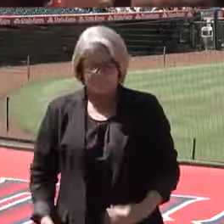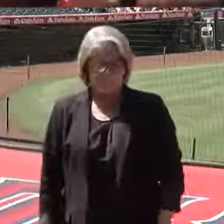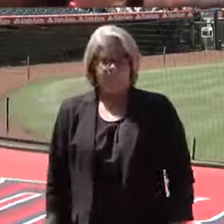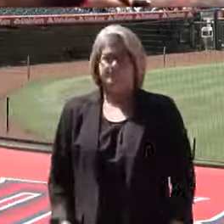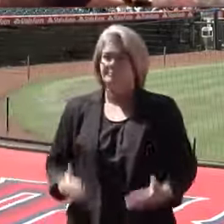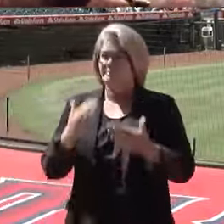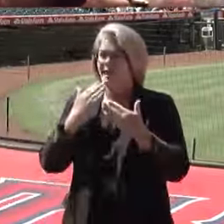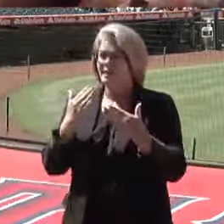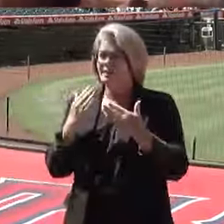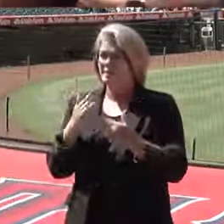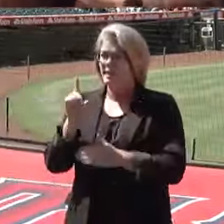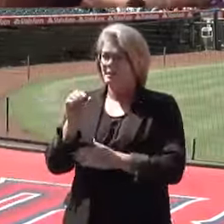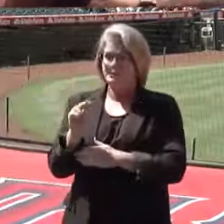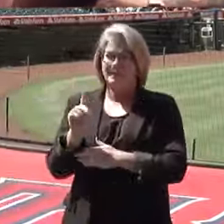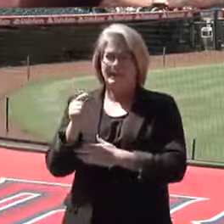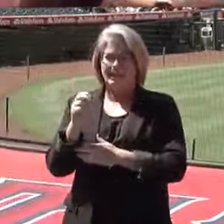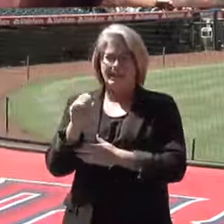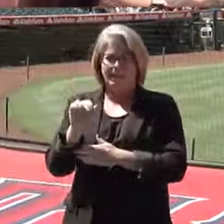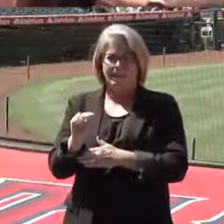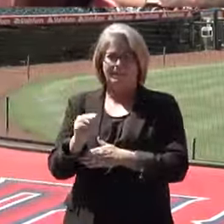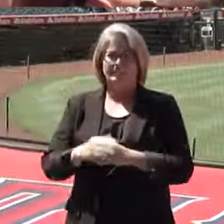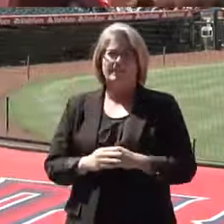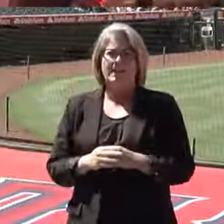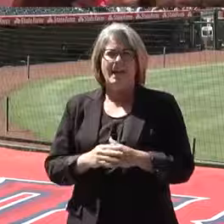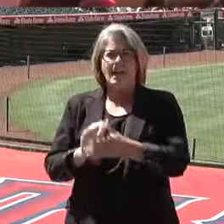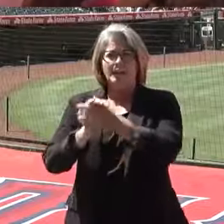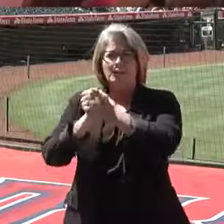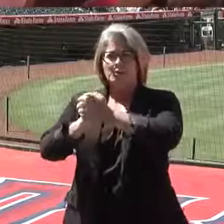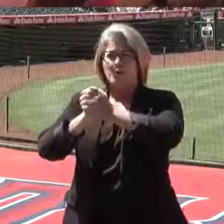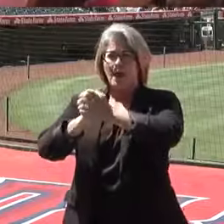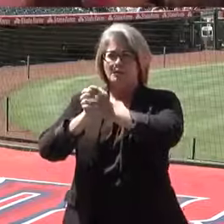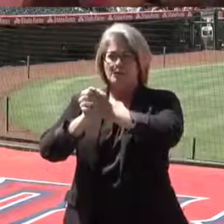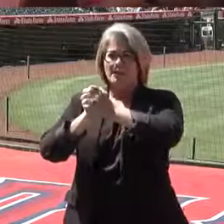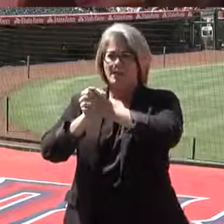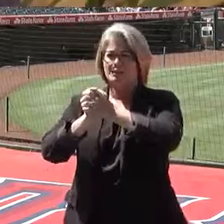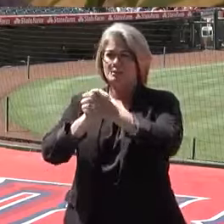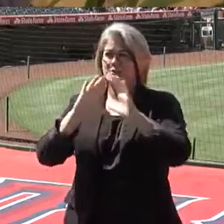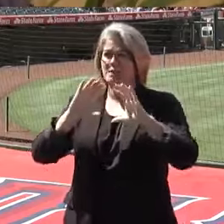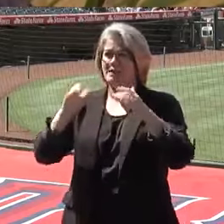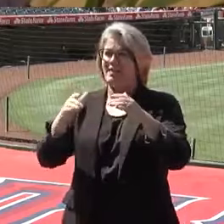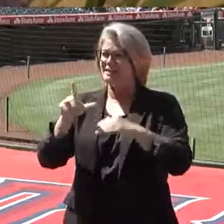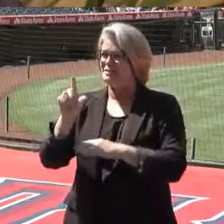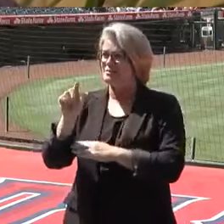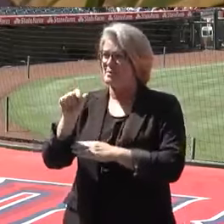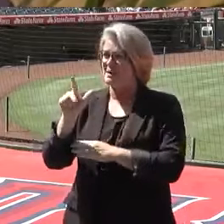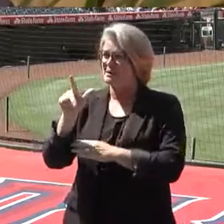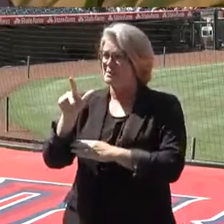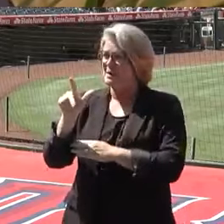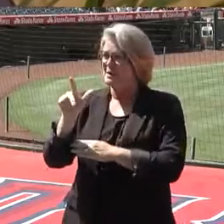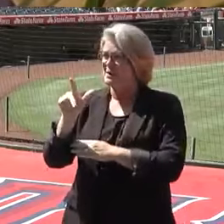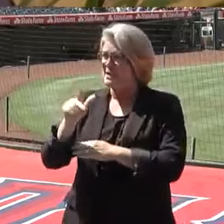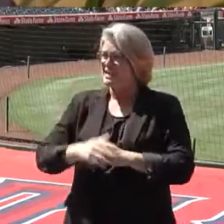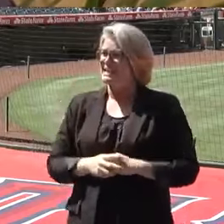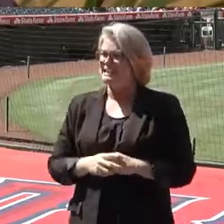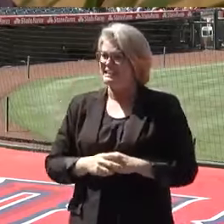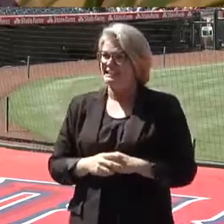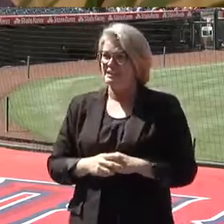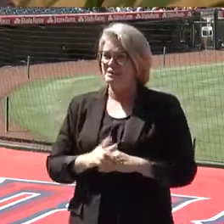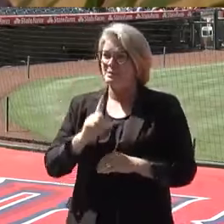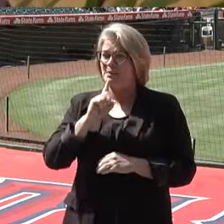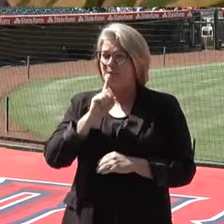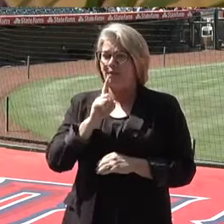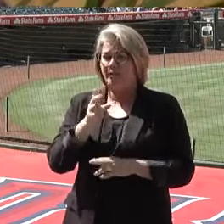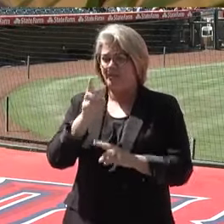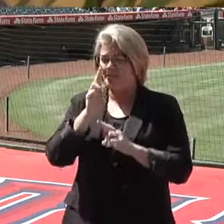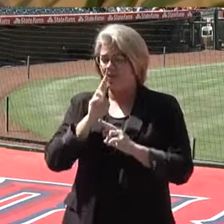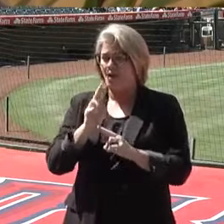Thank you, Dean Thien. And congratulations to the class of 2023. It is truly an honor